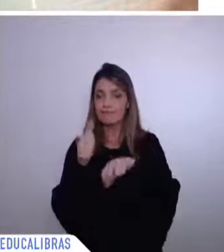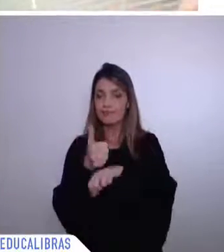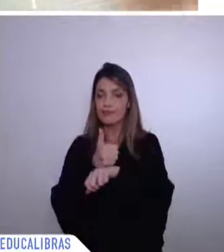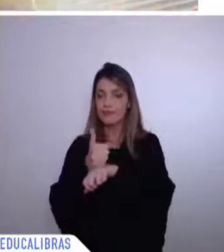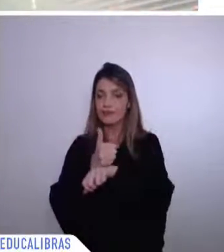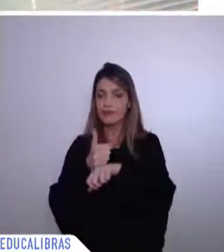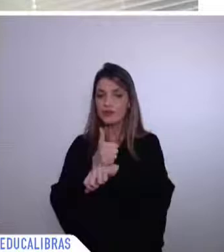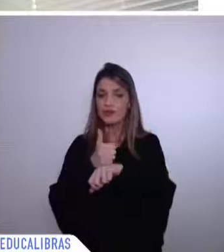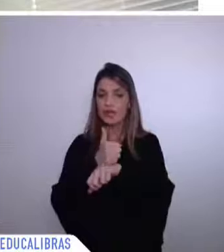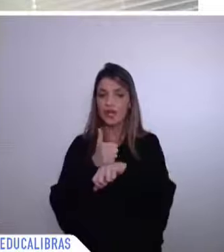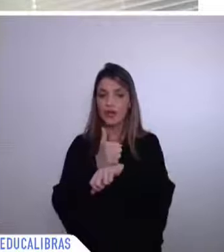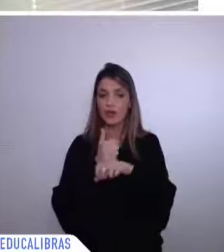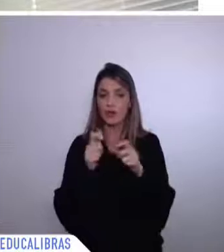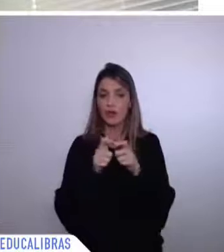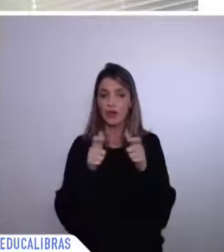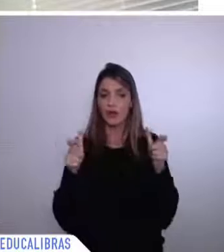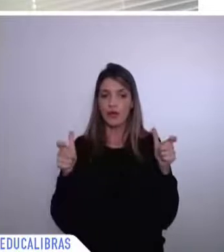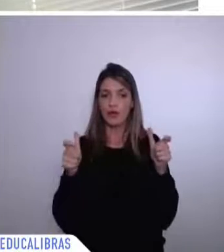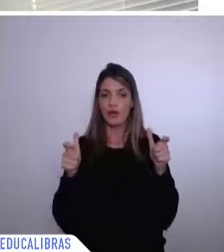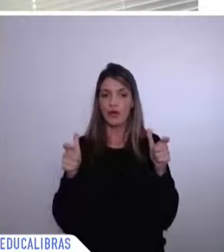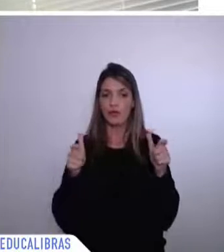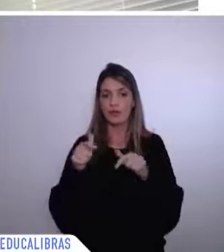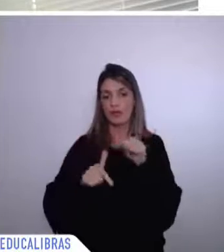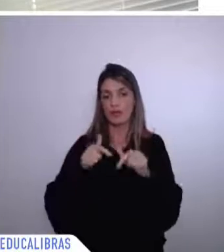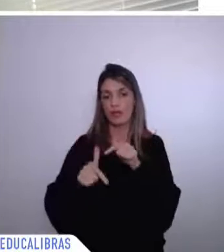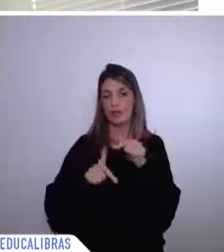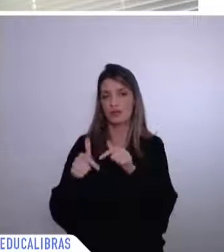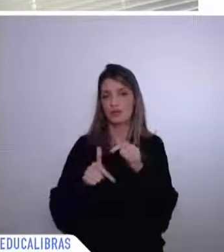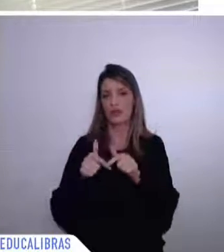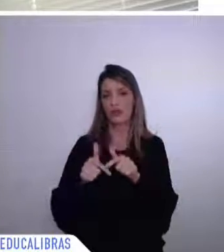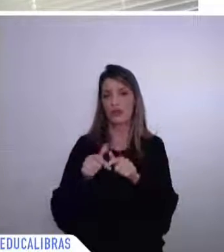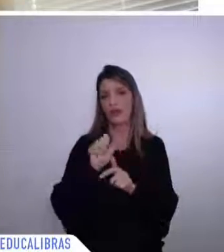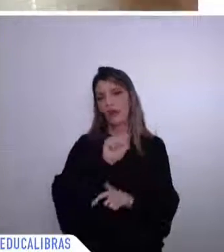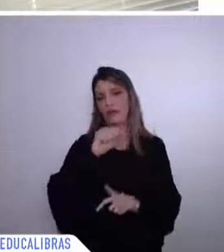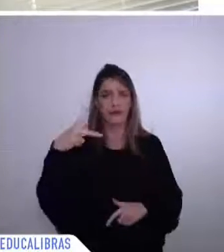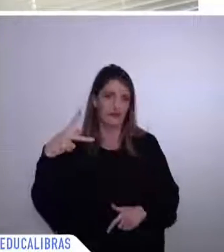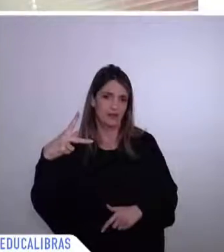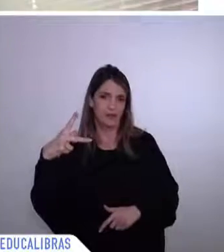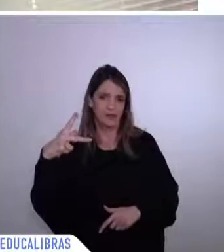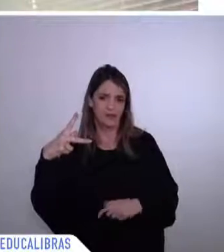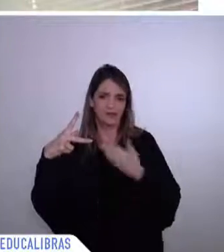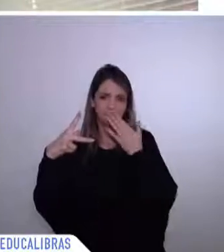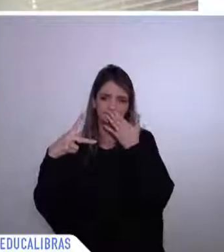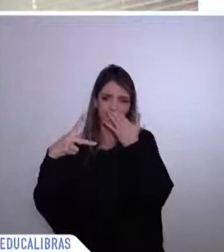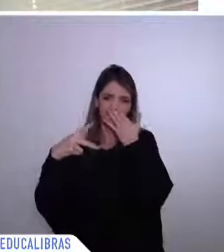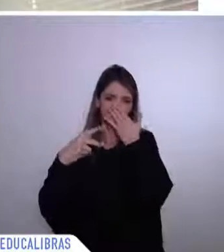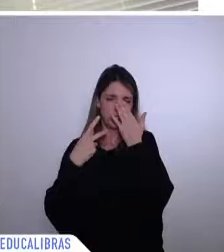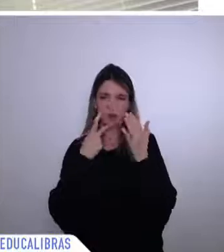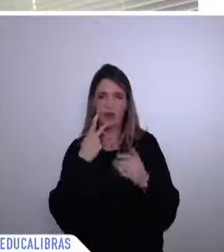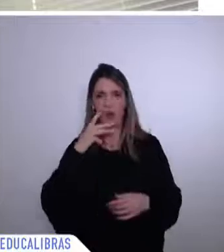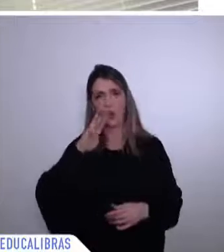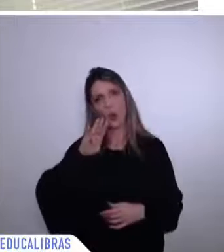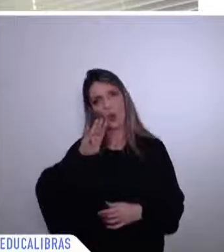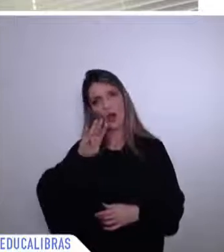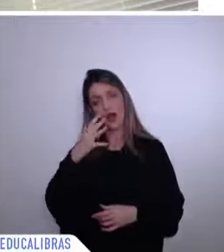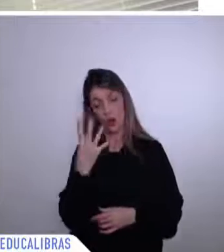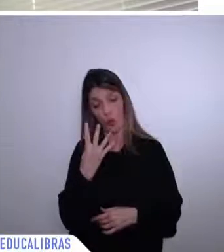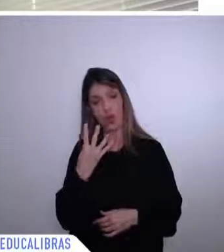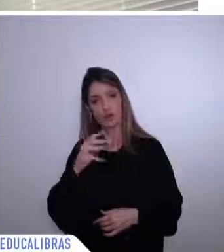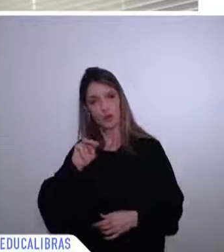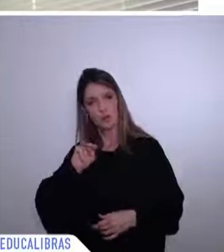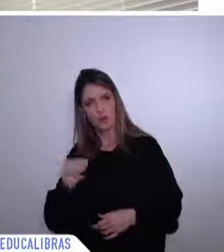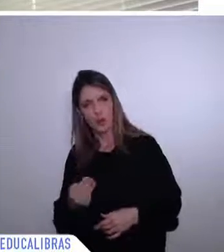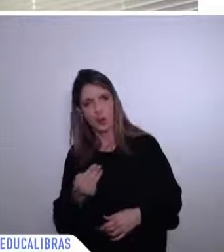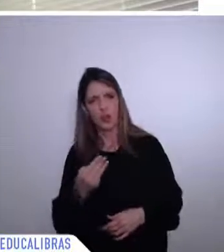The category that is the largest one in Brazil are the people who work under apps, like